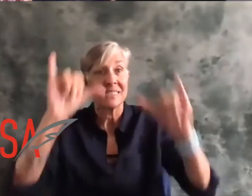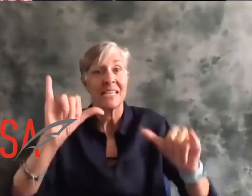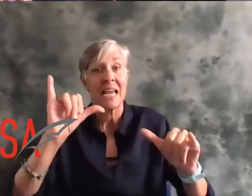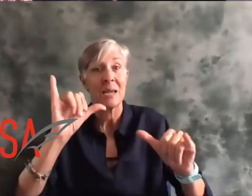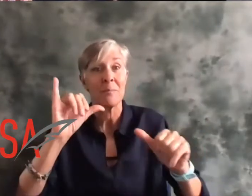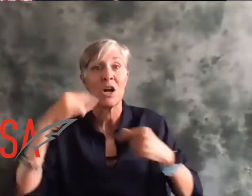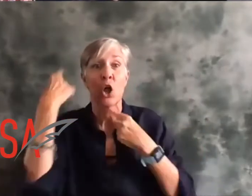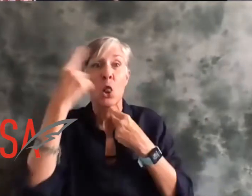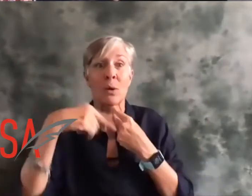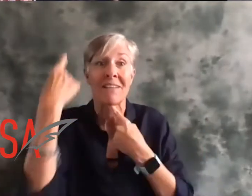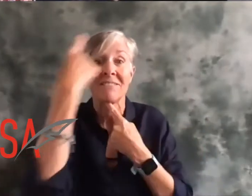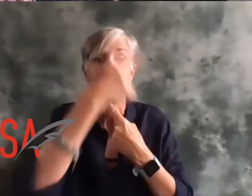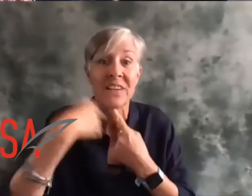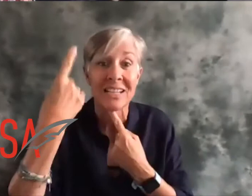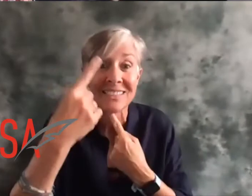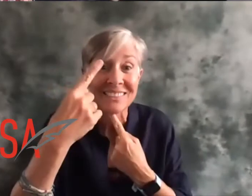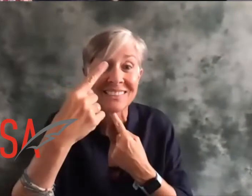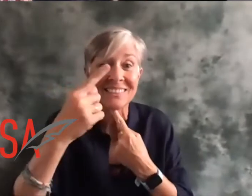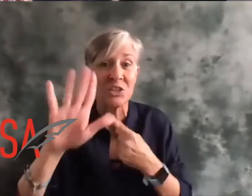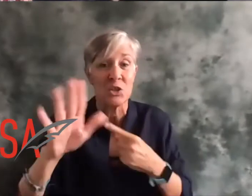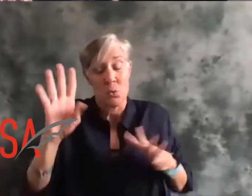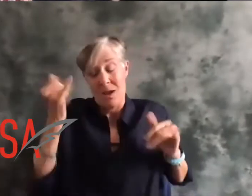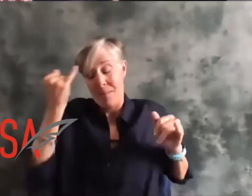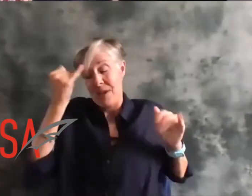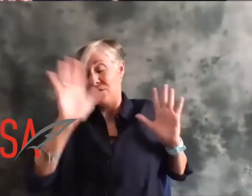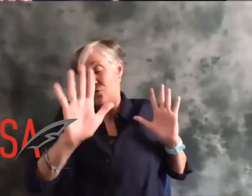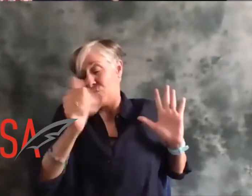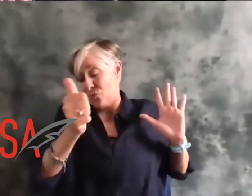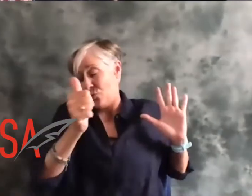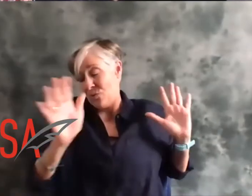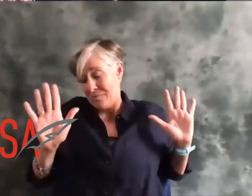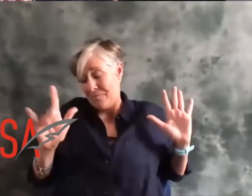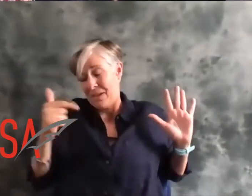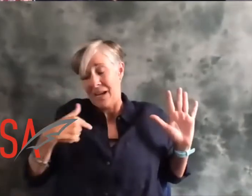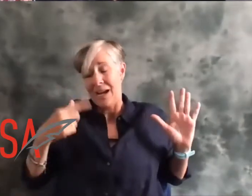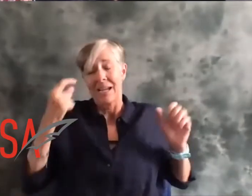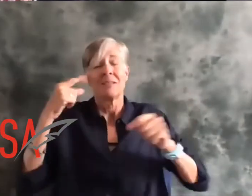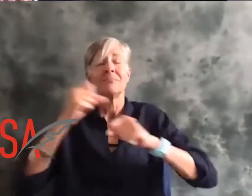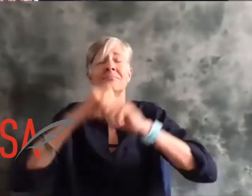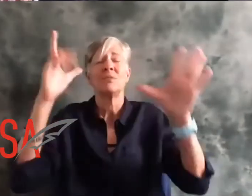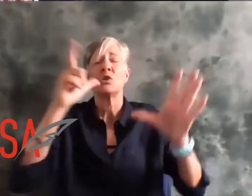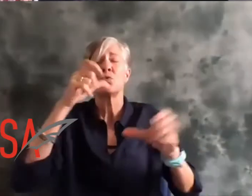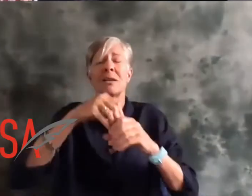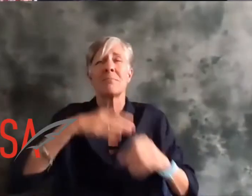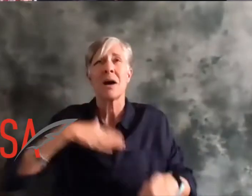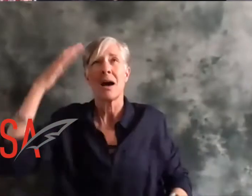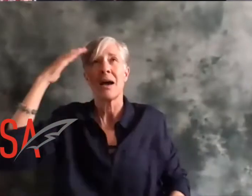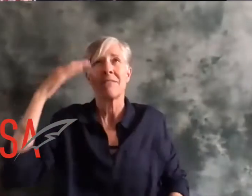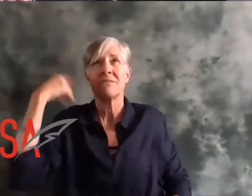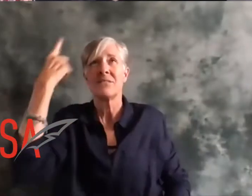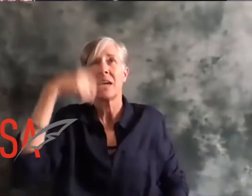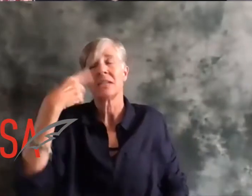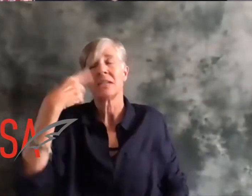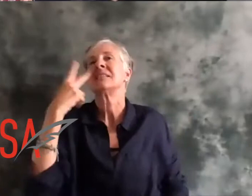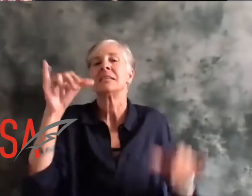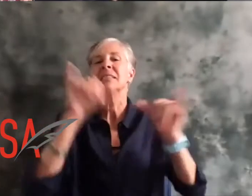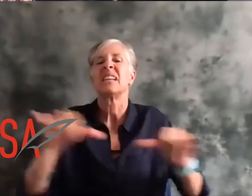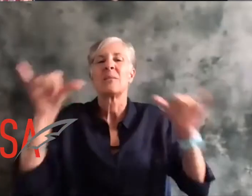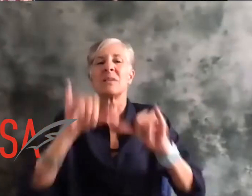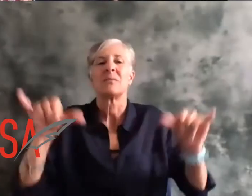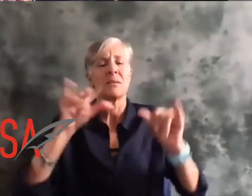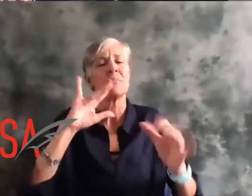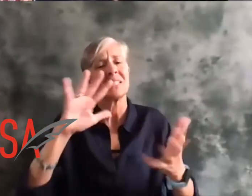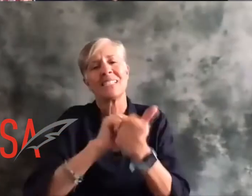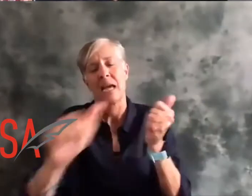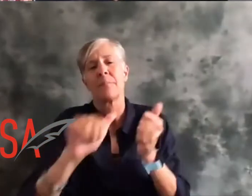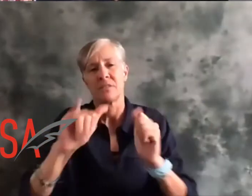right? And you can come up with your own faces. I have one, I'm projecting them in my head of who this person is. And one example that I want to give